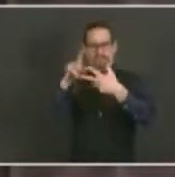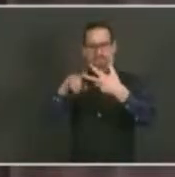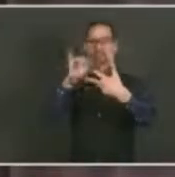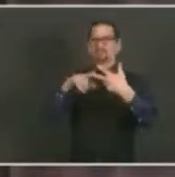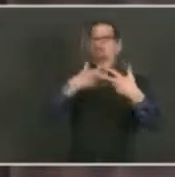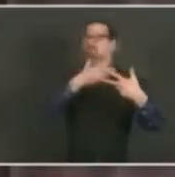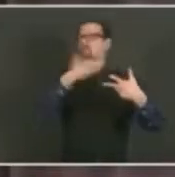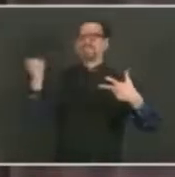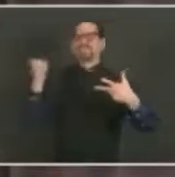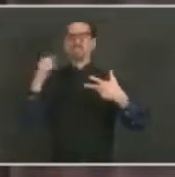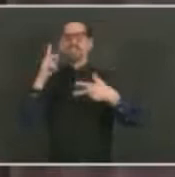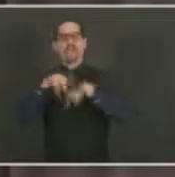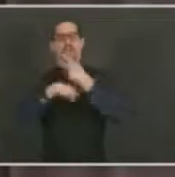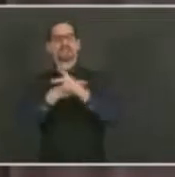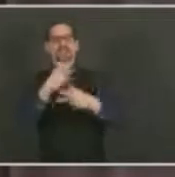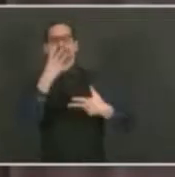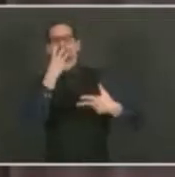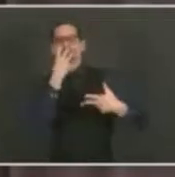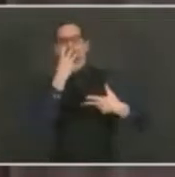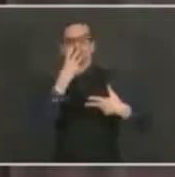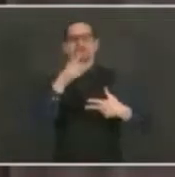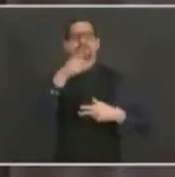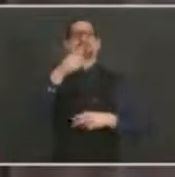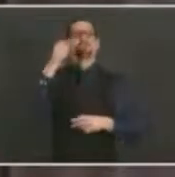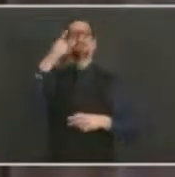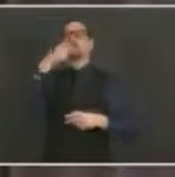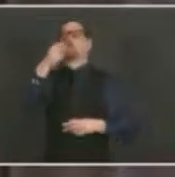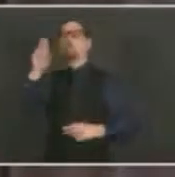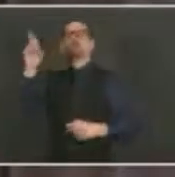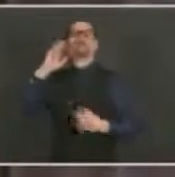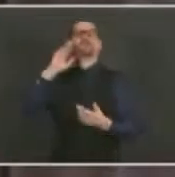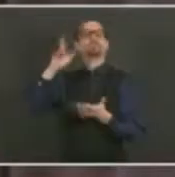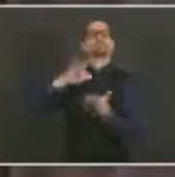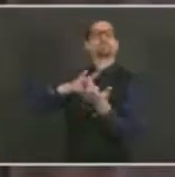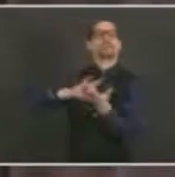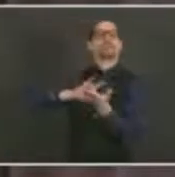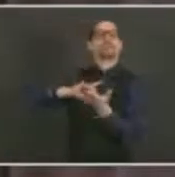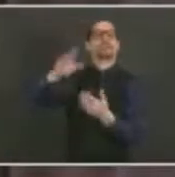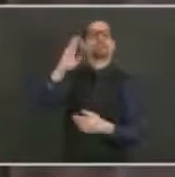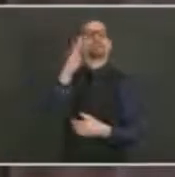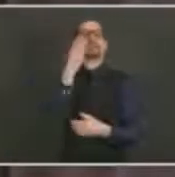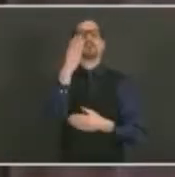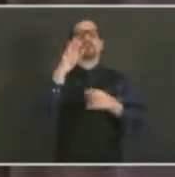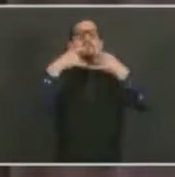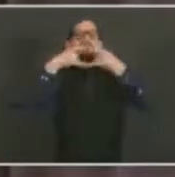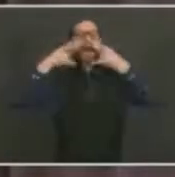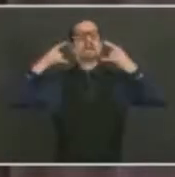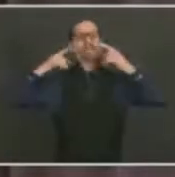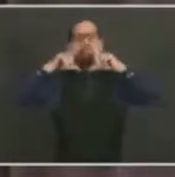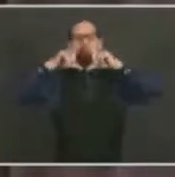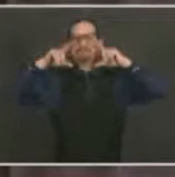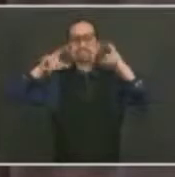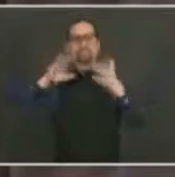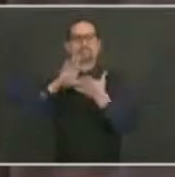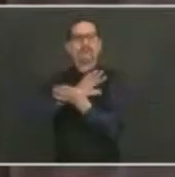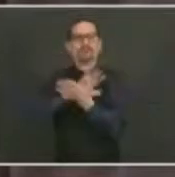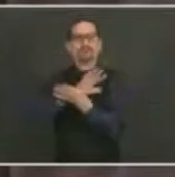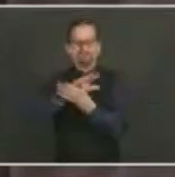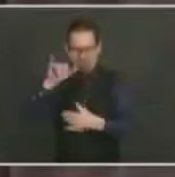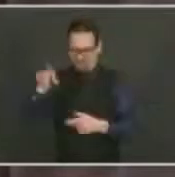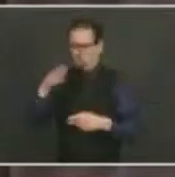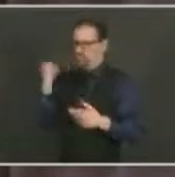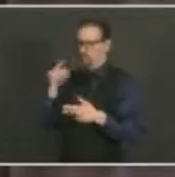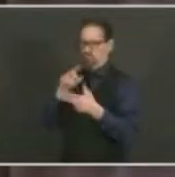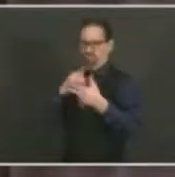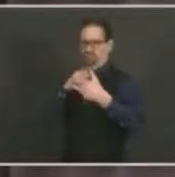or medical procedure masks, which are paper masks. Those are also good as well. Starting next